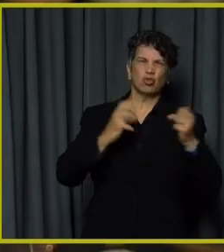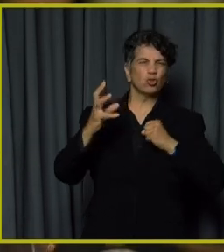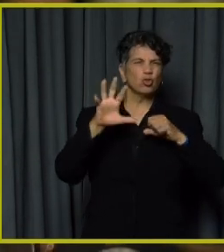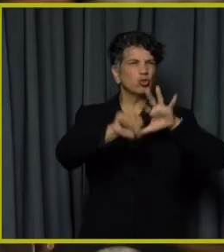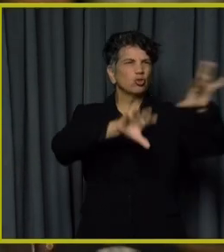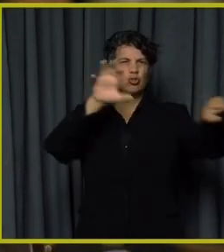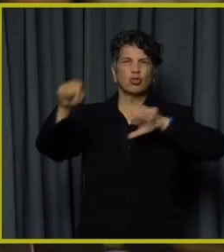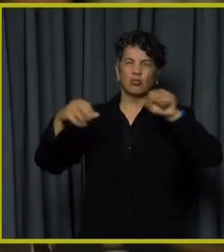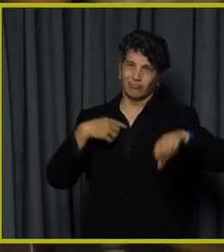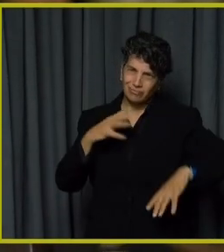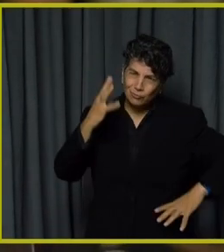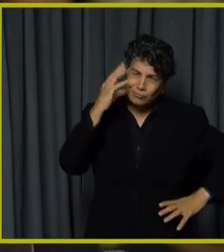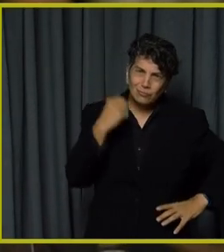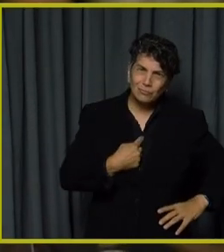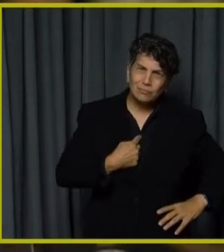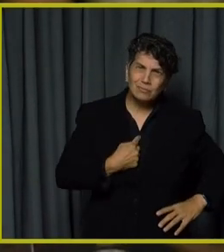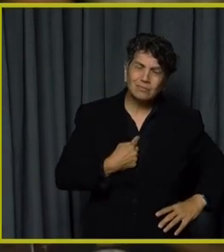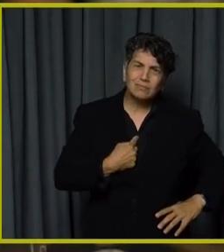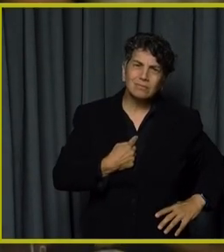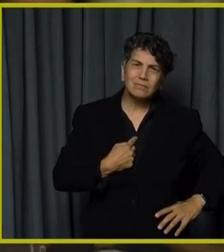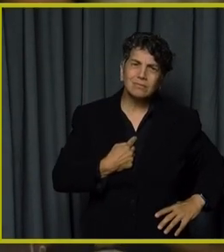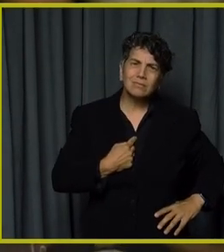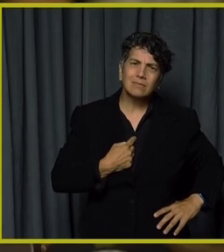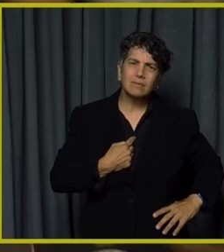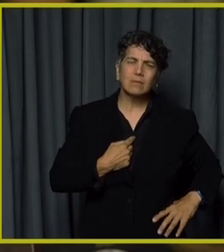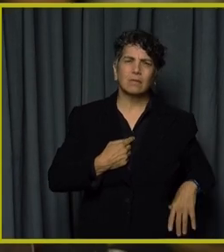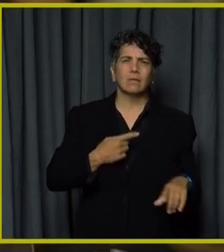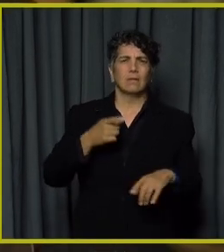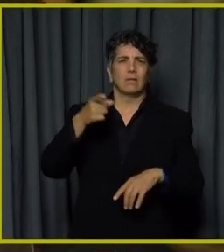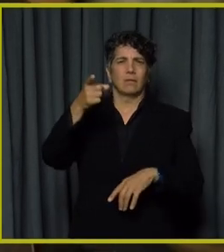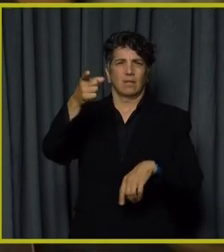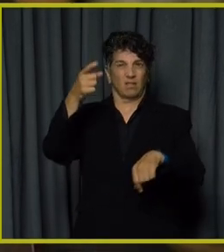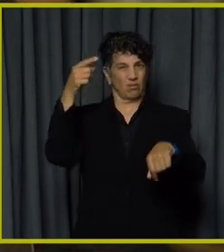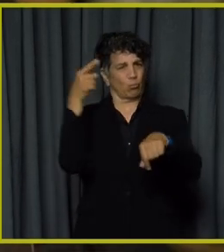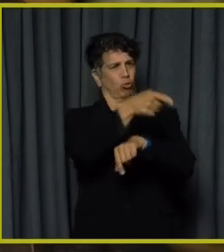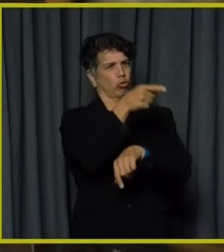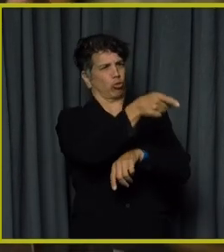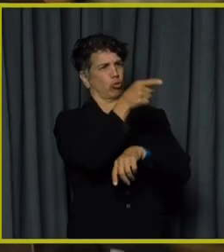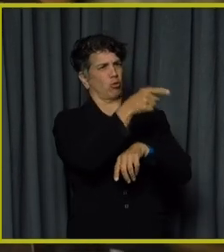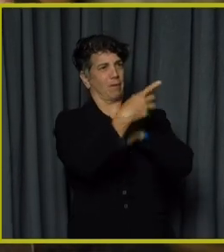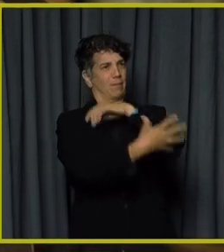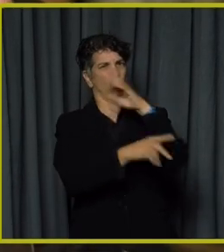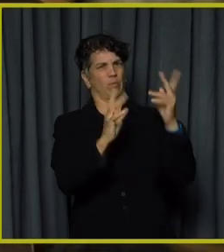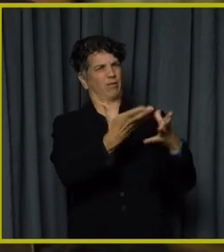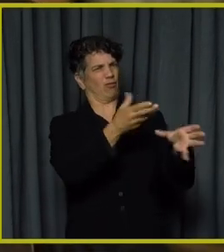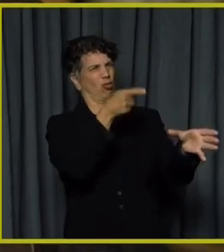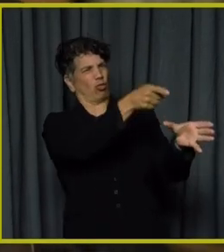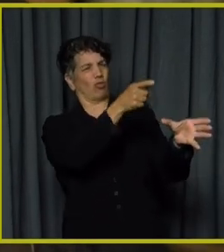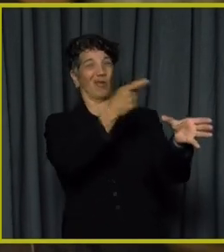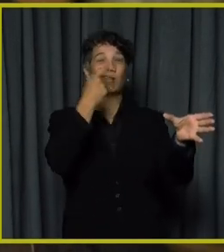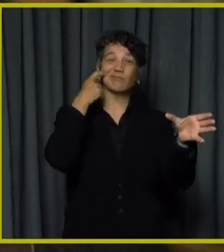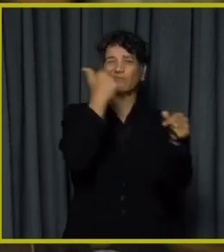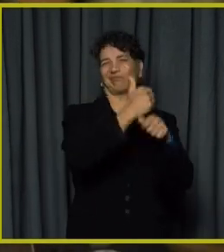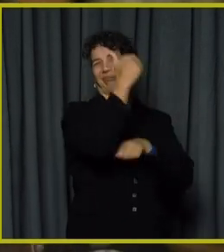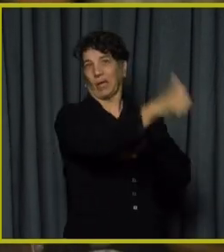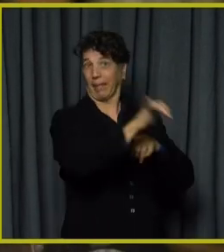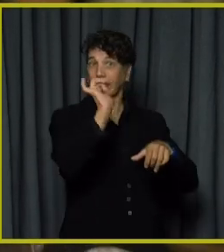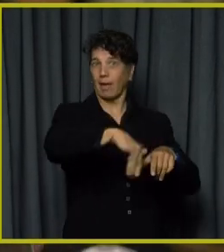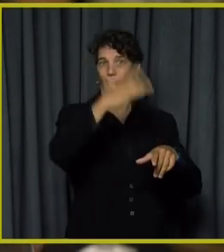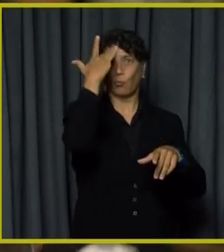to believe that I was the problem, that my illness was my fault, a moral failing on my part,